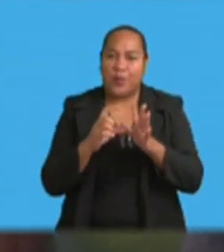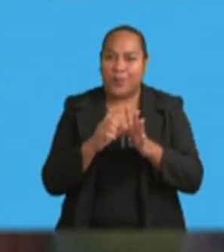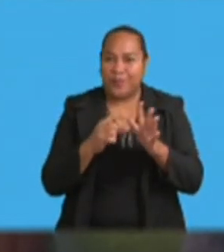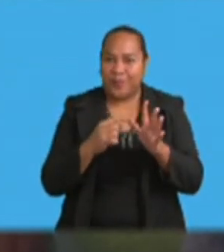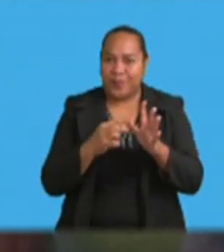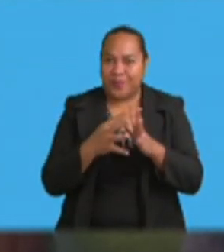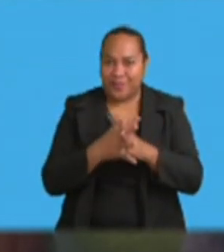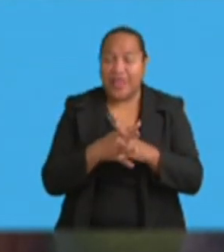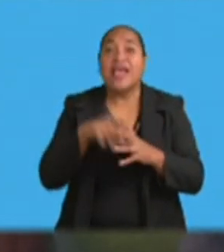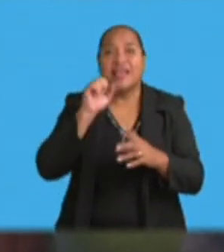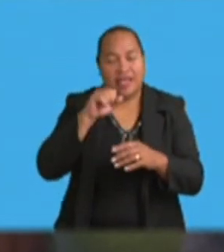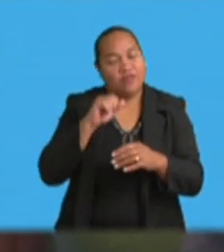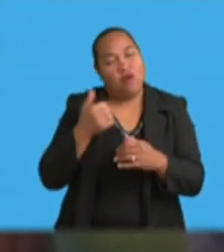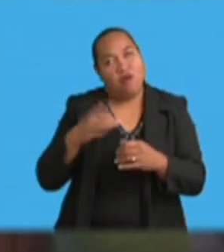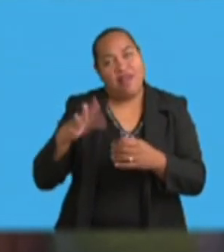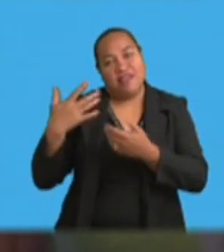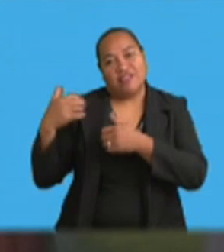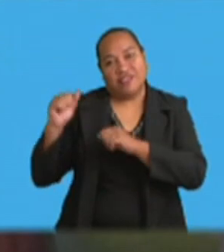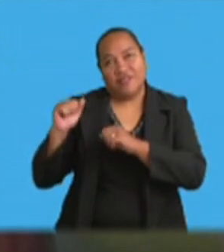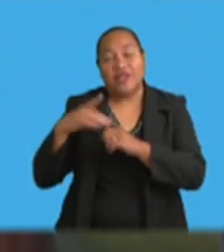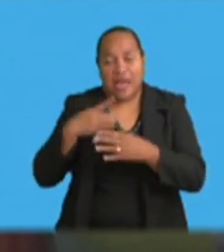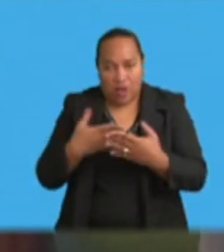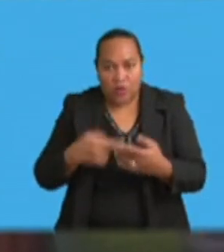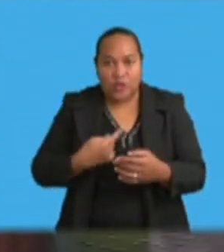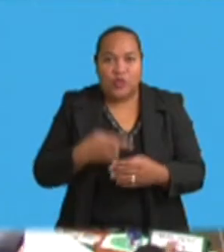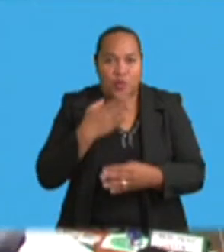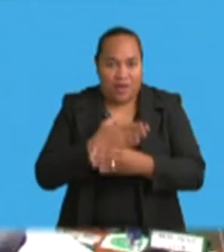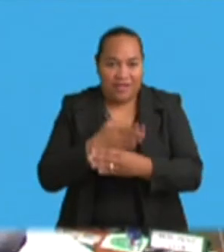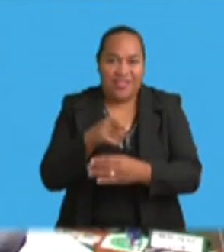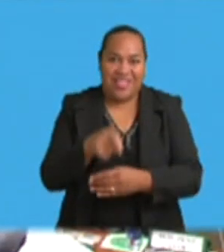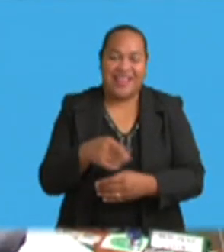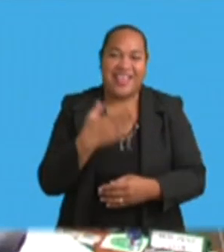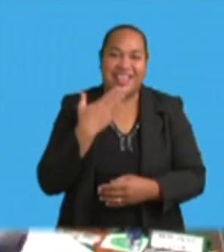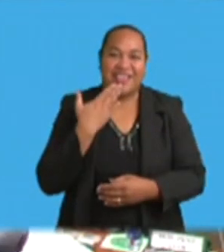now working towards implementation of those observations. Thank you, Madam Speaker. Thank you.